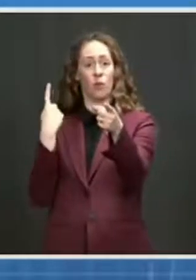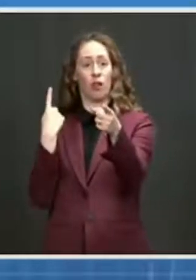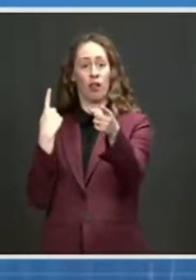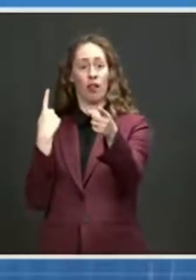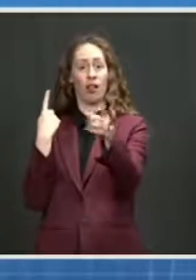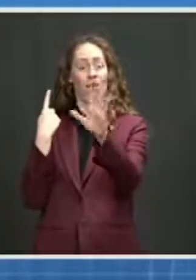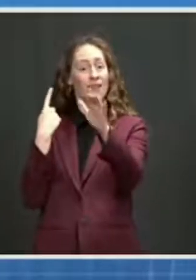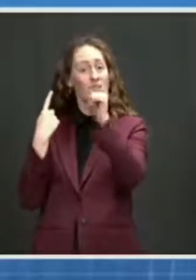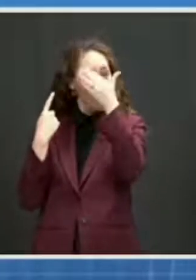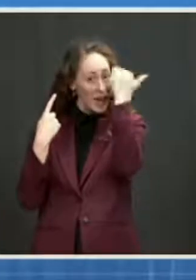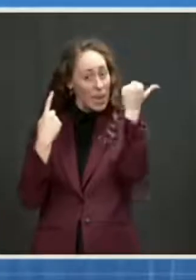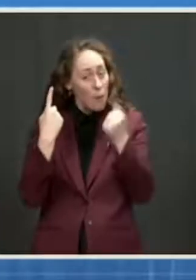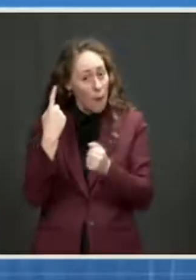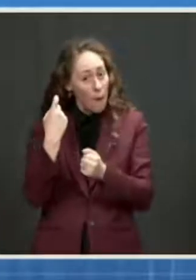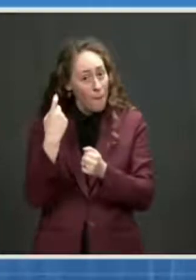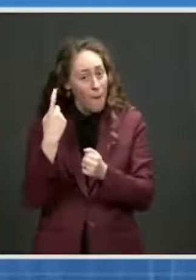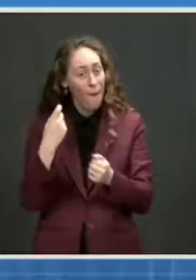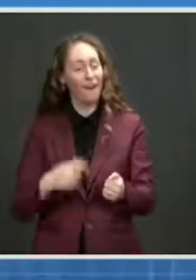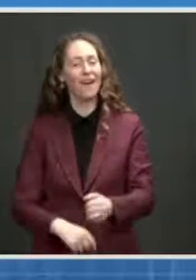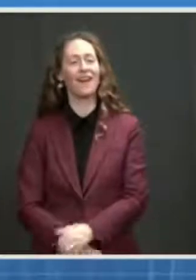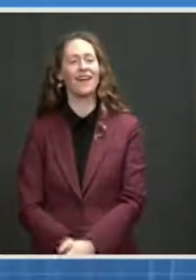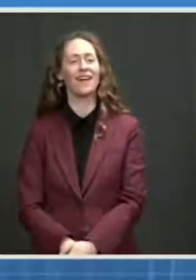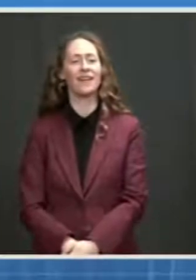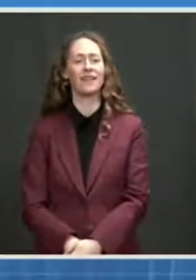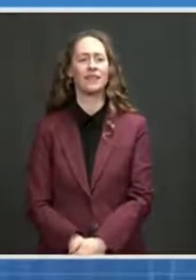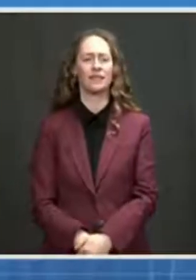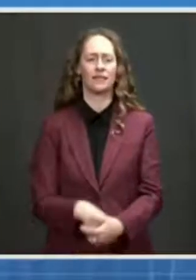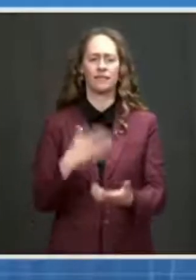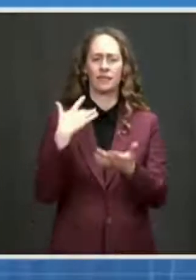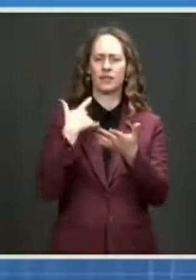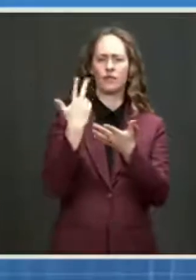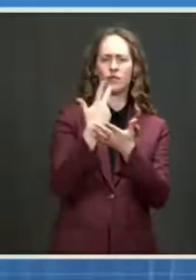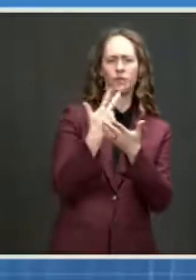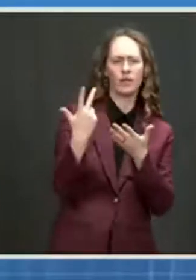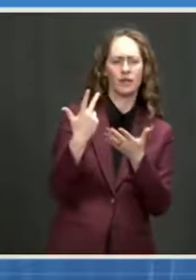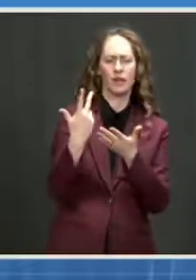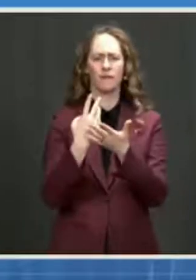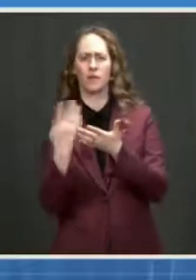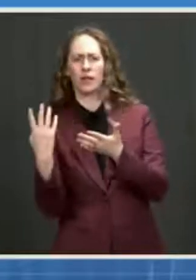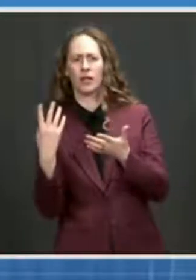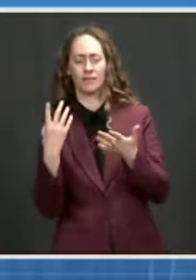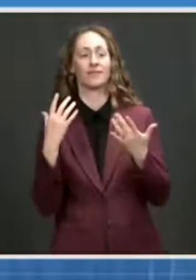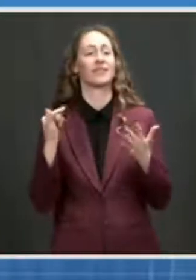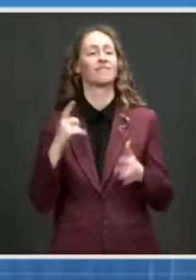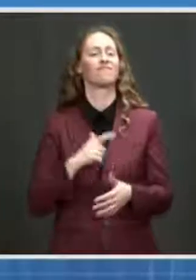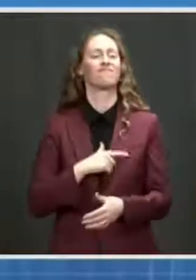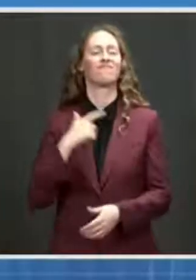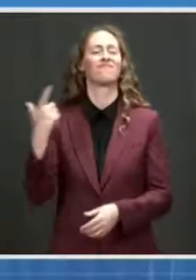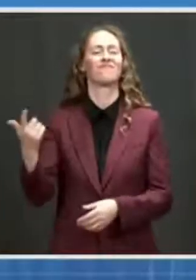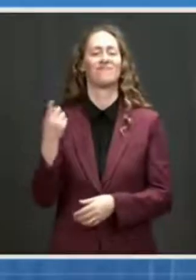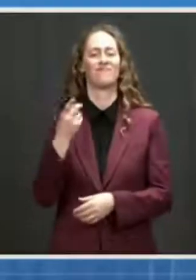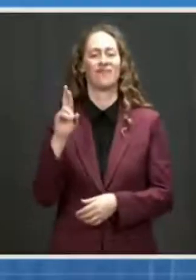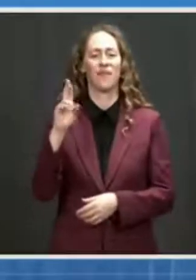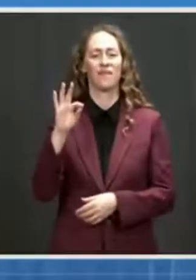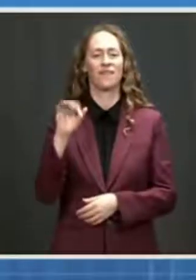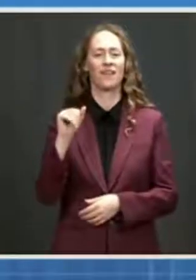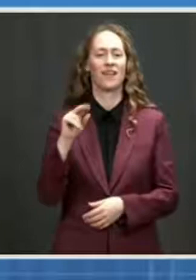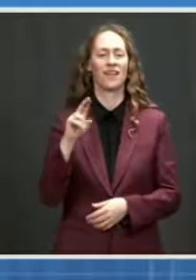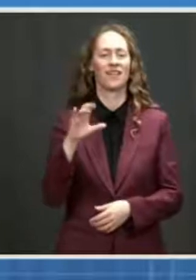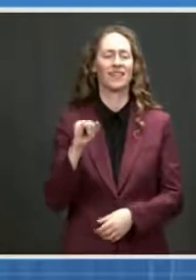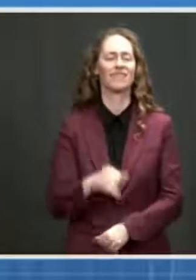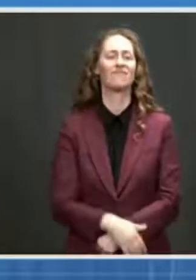get your second, either 3 or 4 weeks later. I'll stop here and turn things over to Dr. Fauci. Thank you very